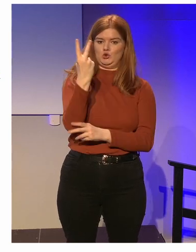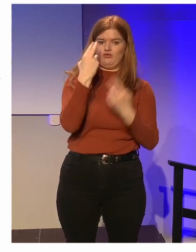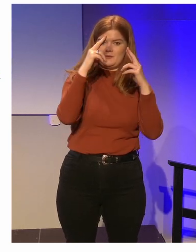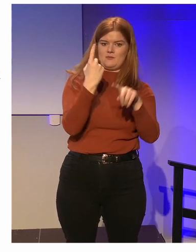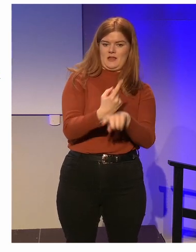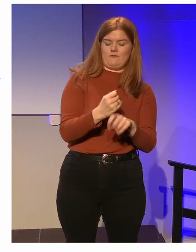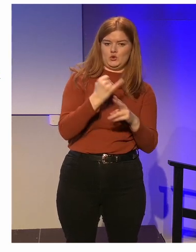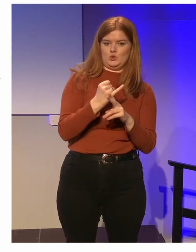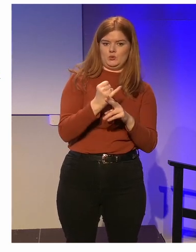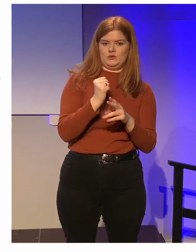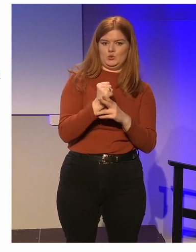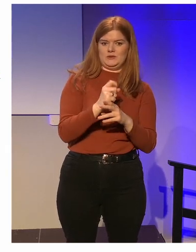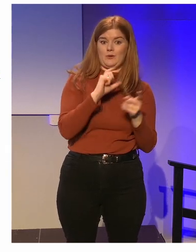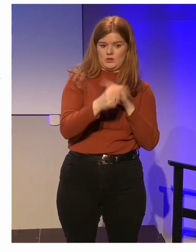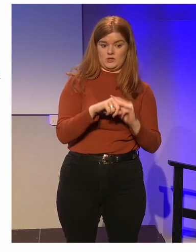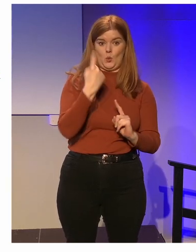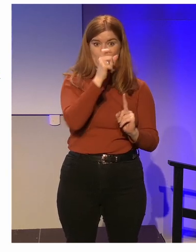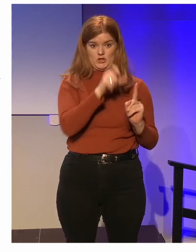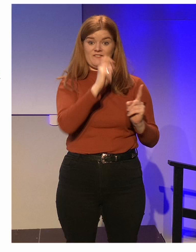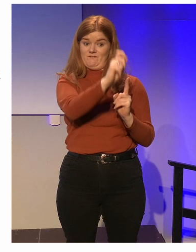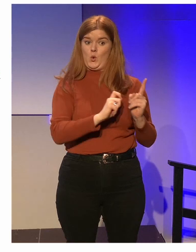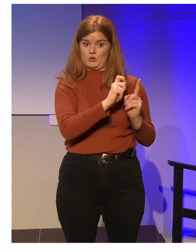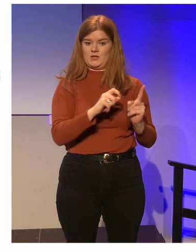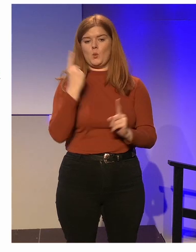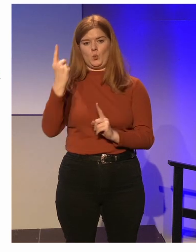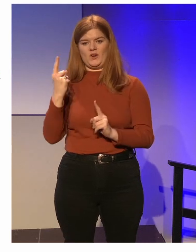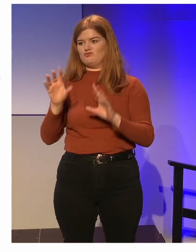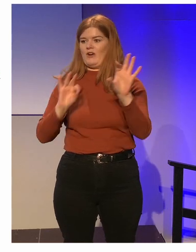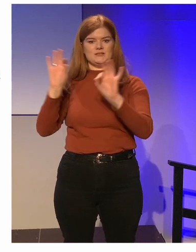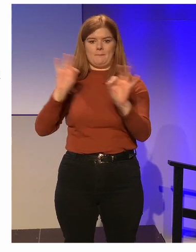on student council, one by vote and one by